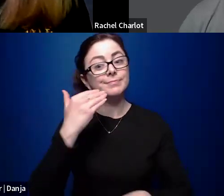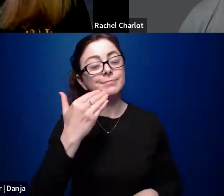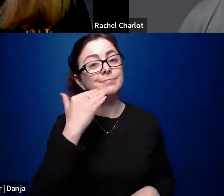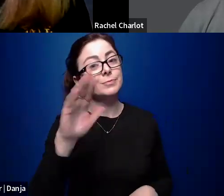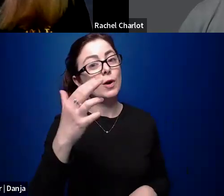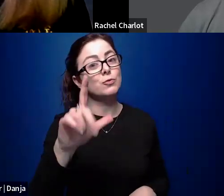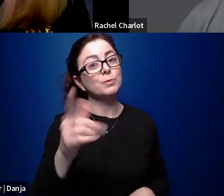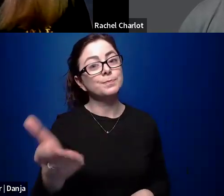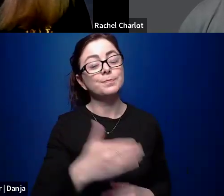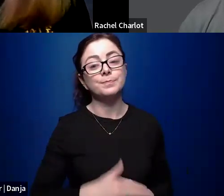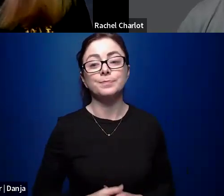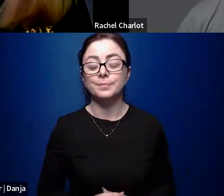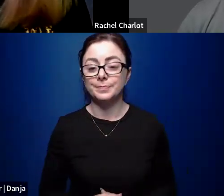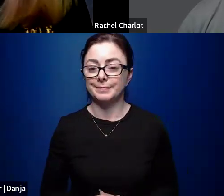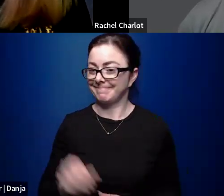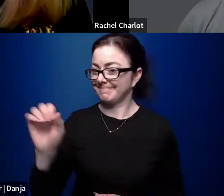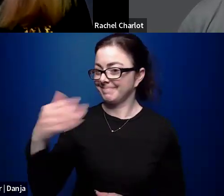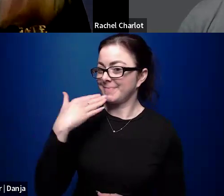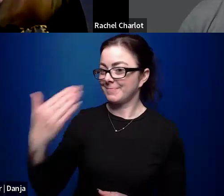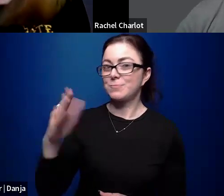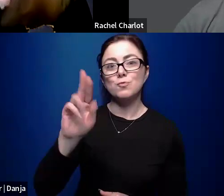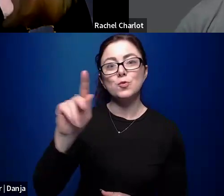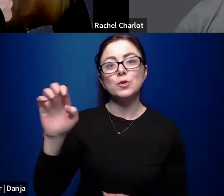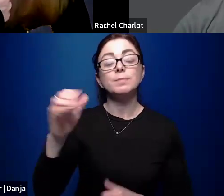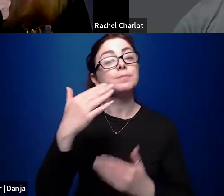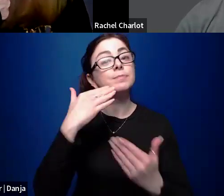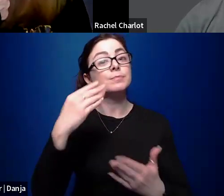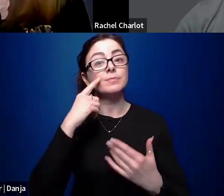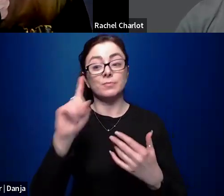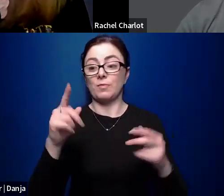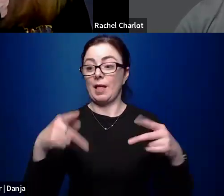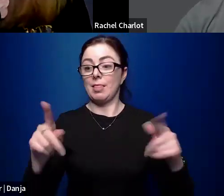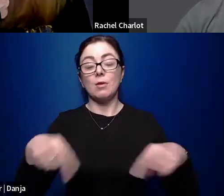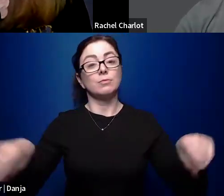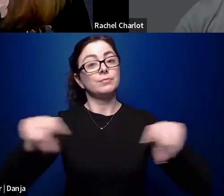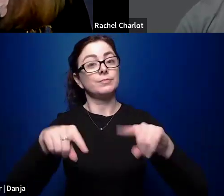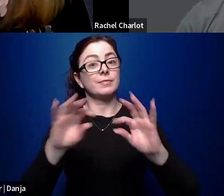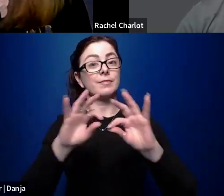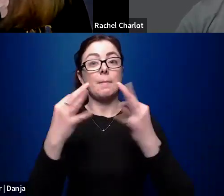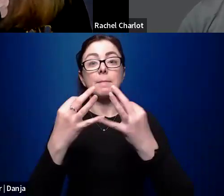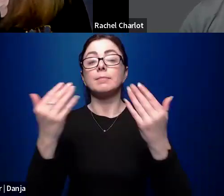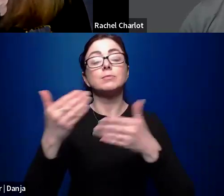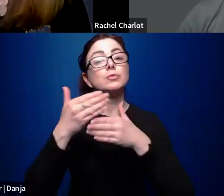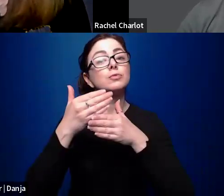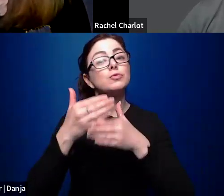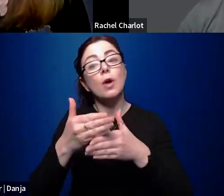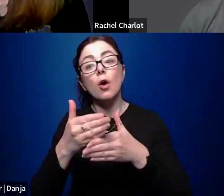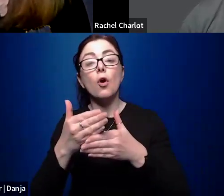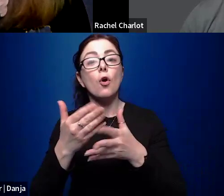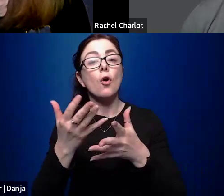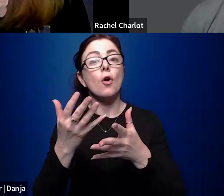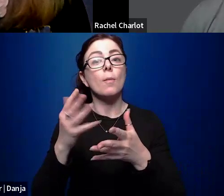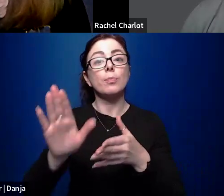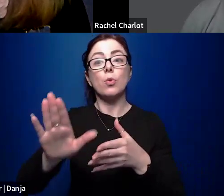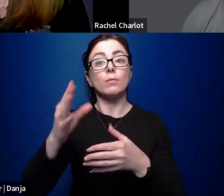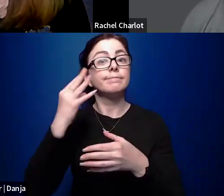on to you. Yes, thank you, Brooke, and thank you for allowing these families to share their stories. We're excited to hear them